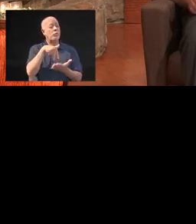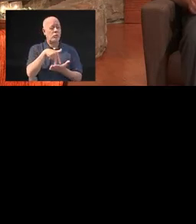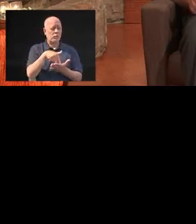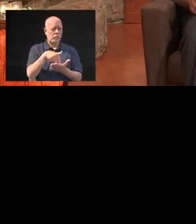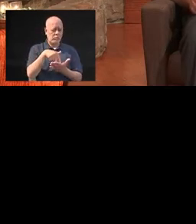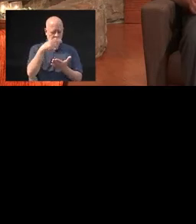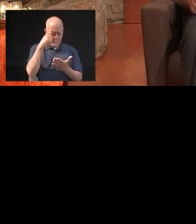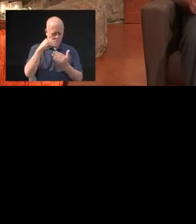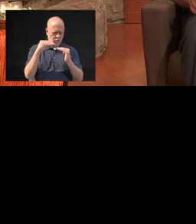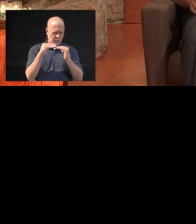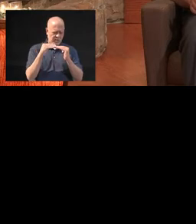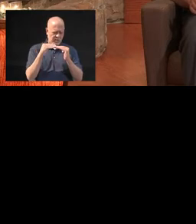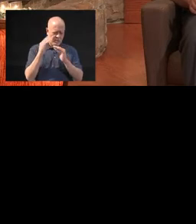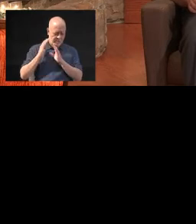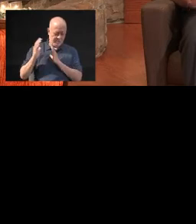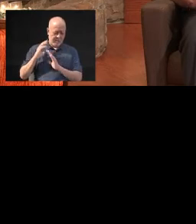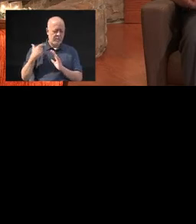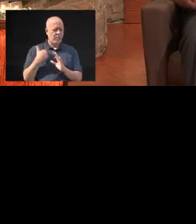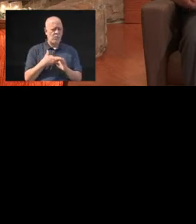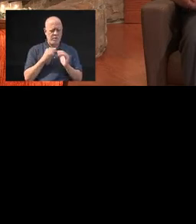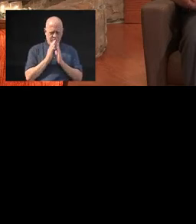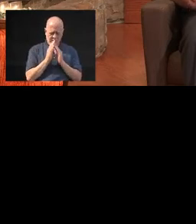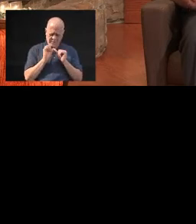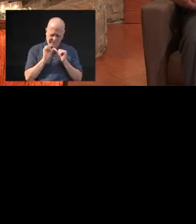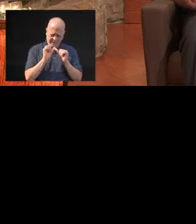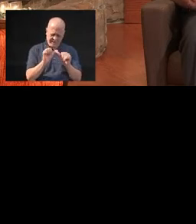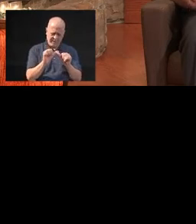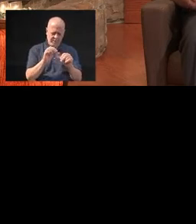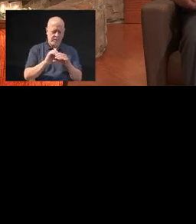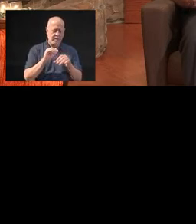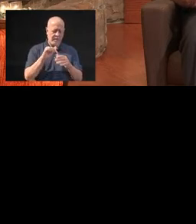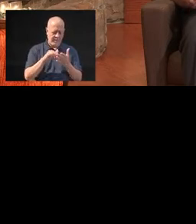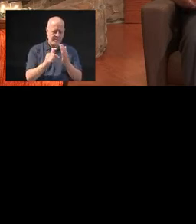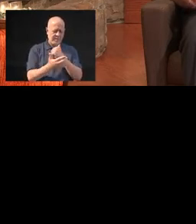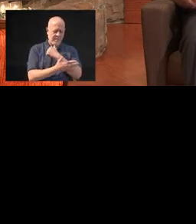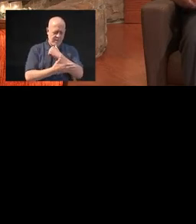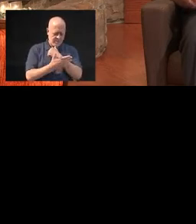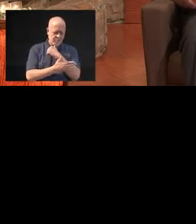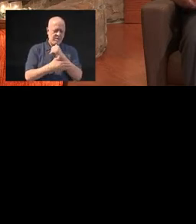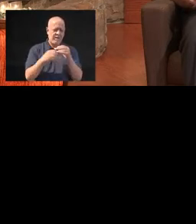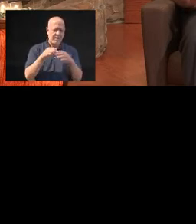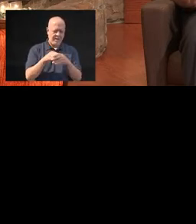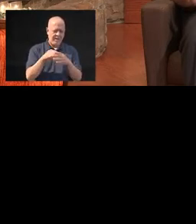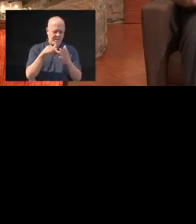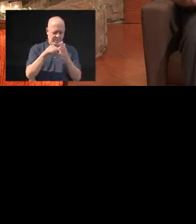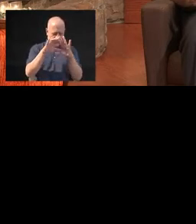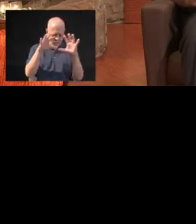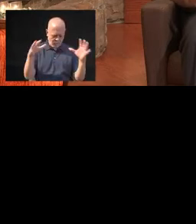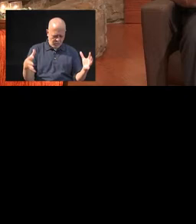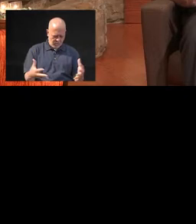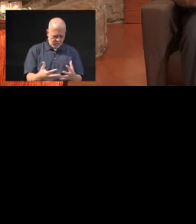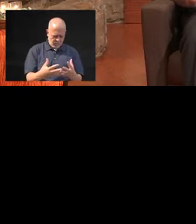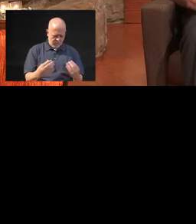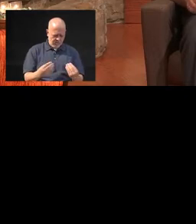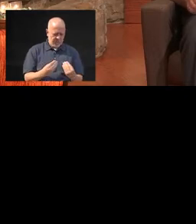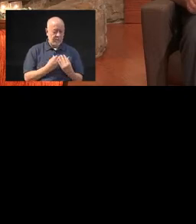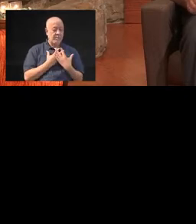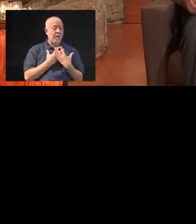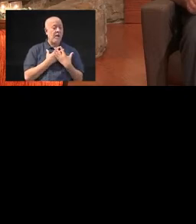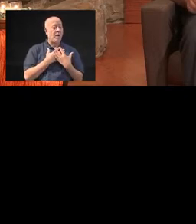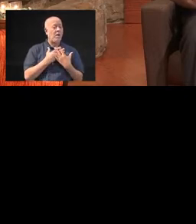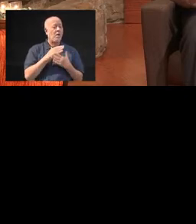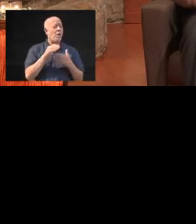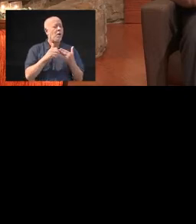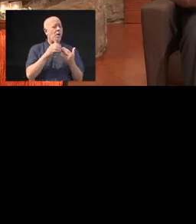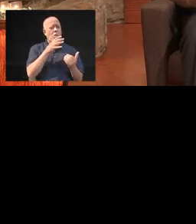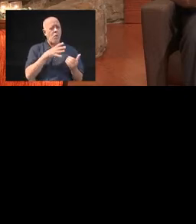past, and we pray that we may continue this work in our nation and in our world. Inspire the minds of all women and